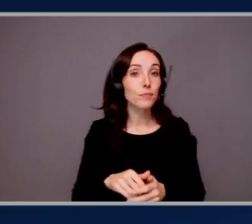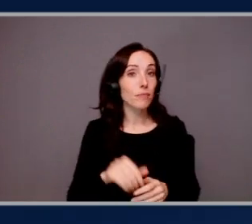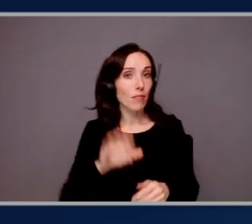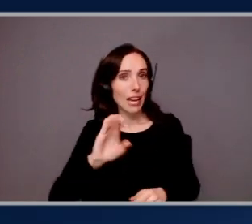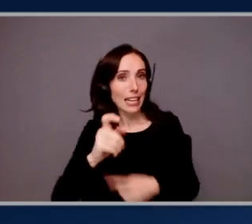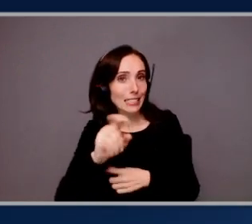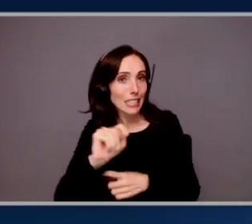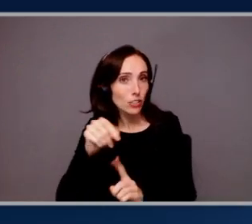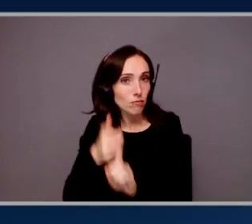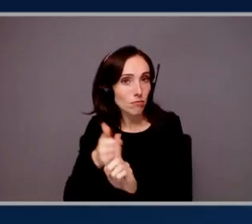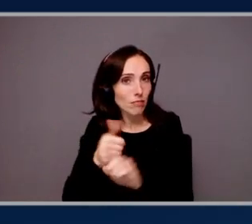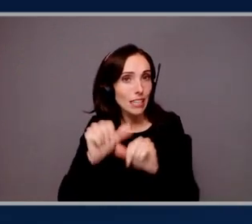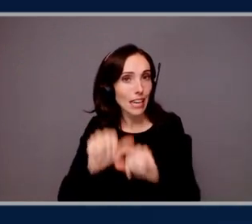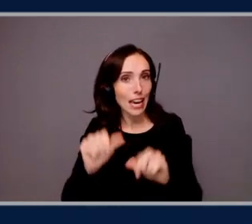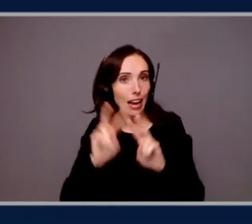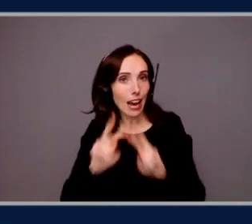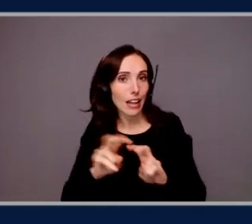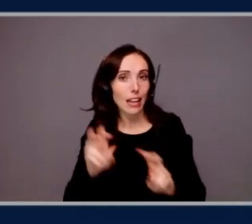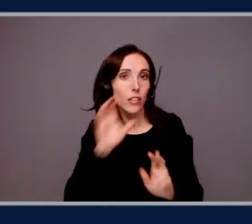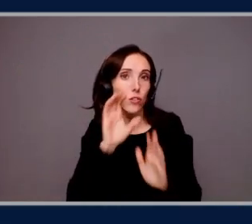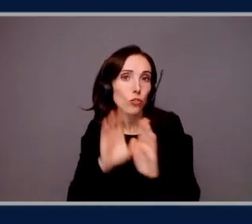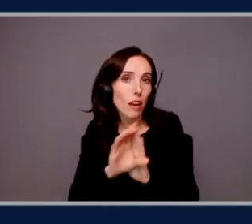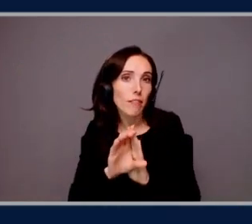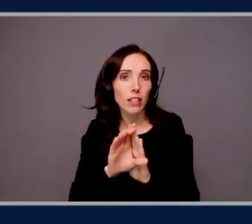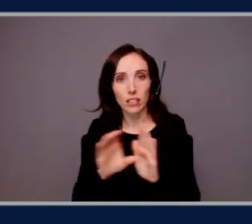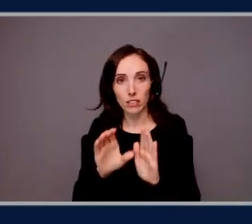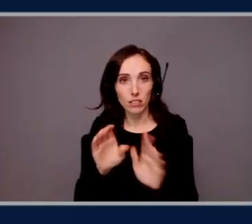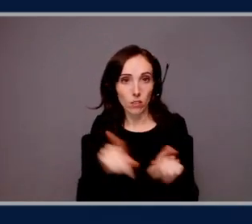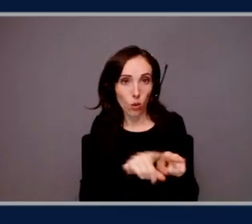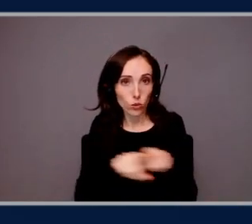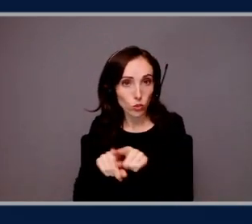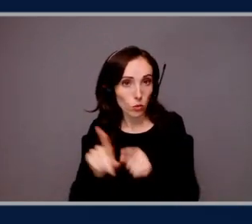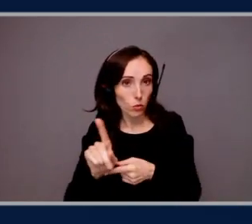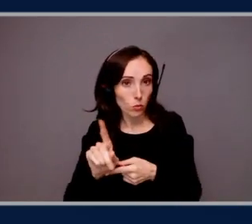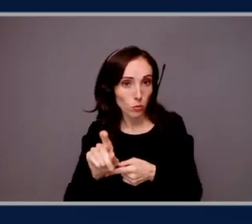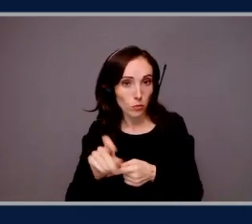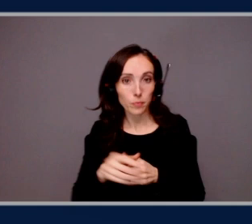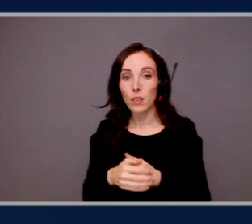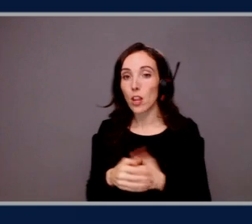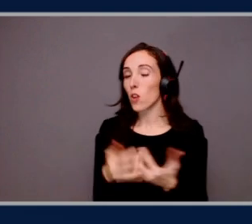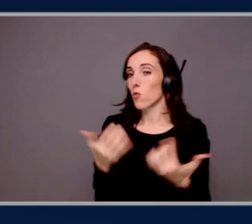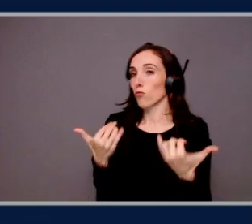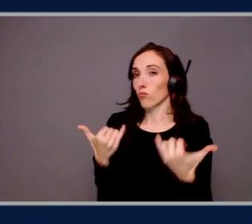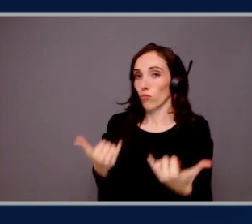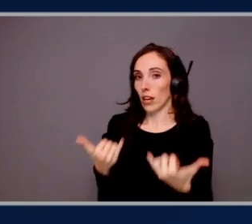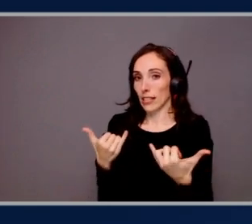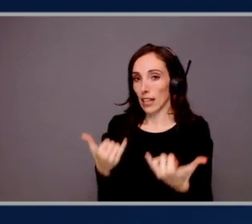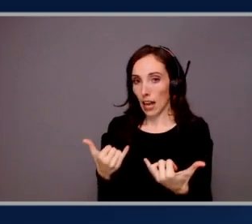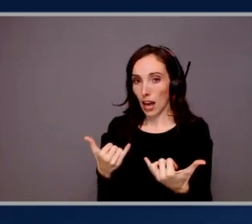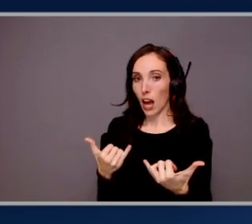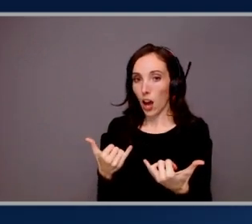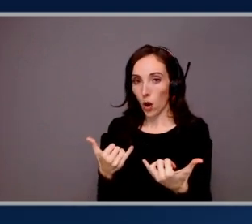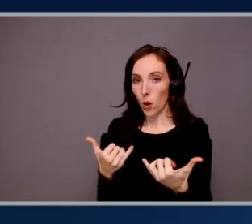analyze graphics and pictures in a web page as well? At this time,